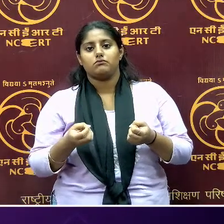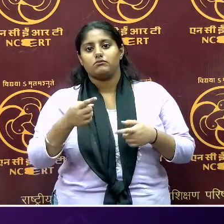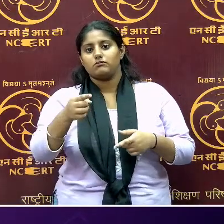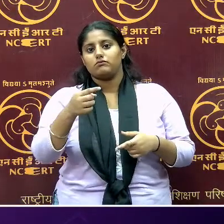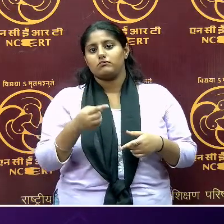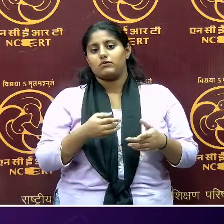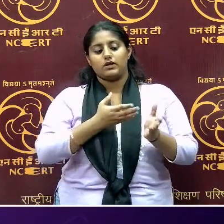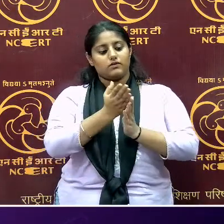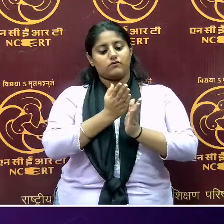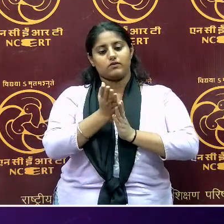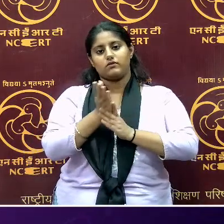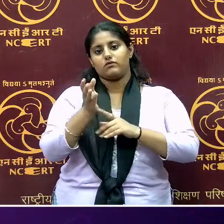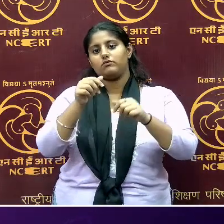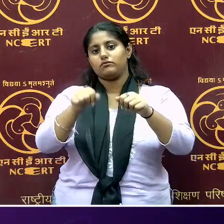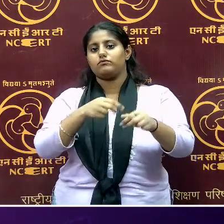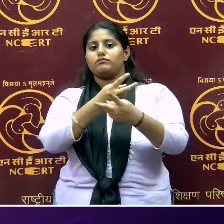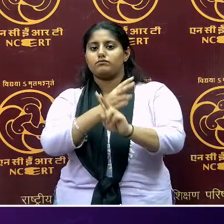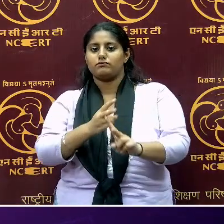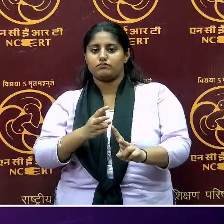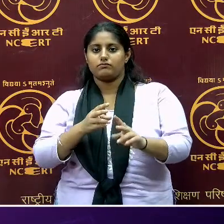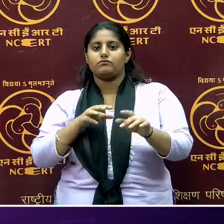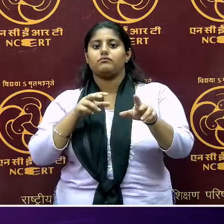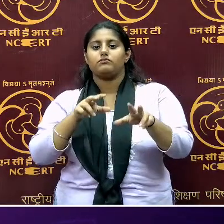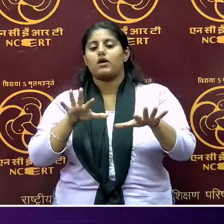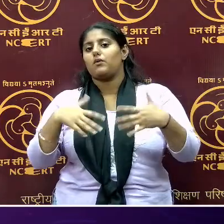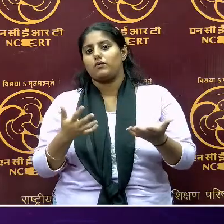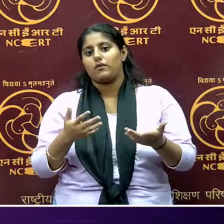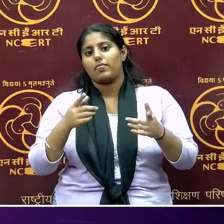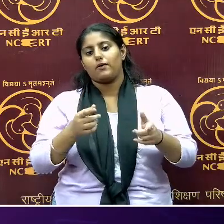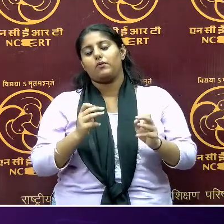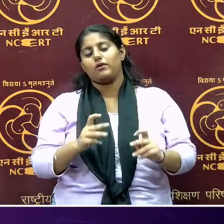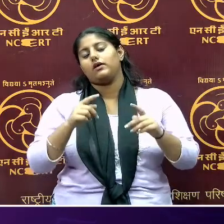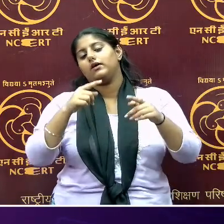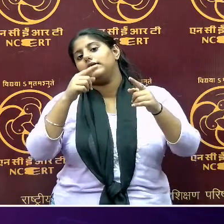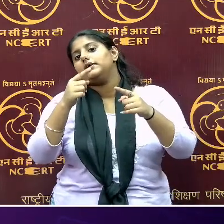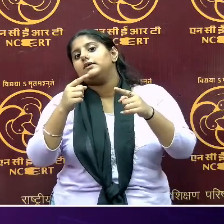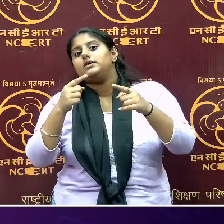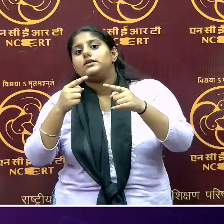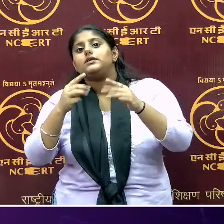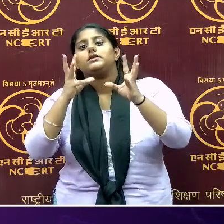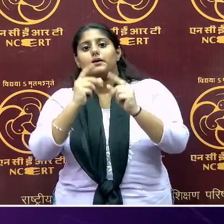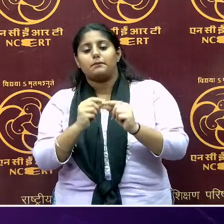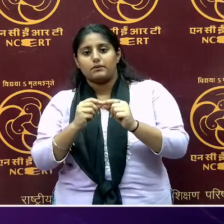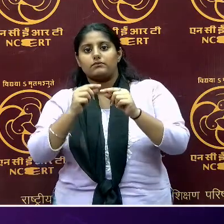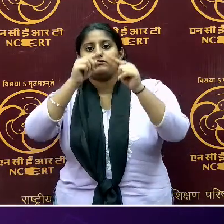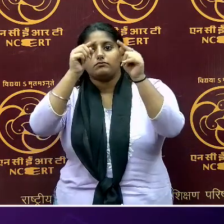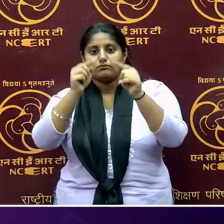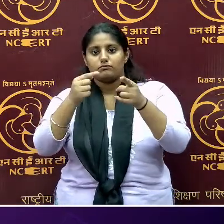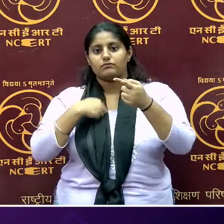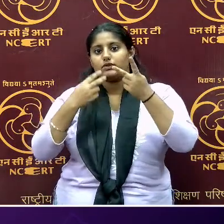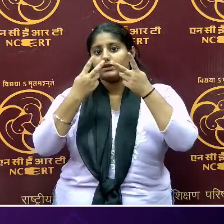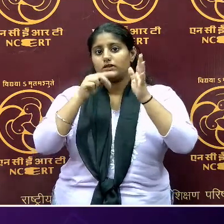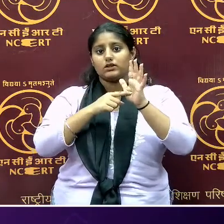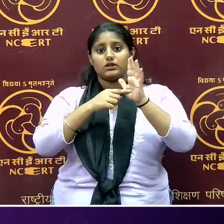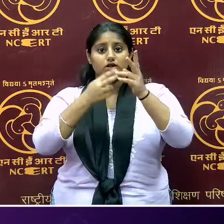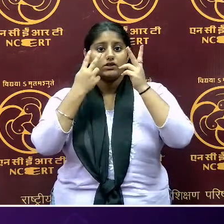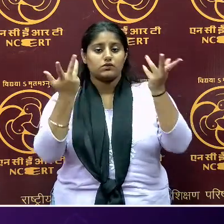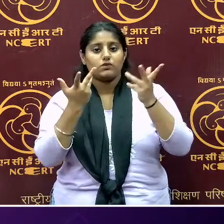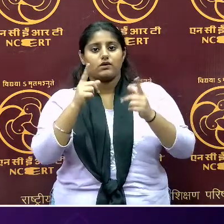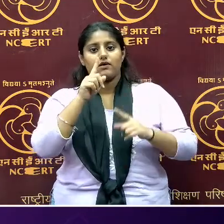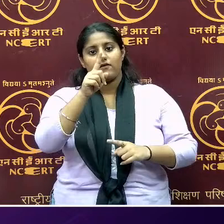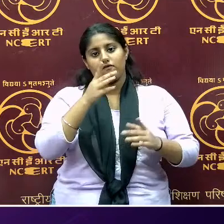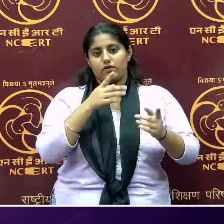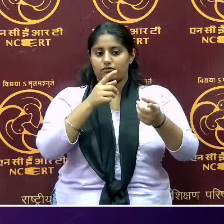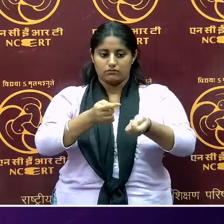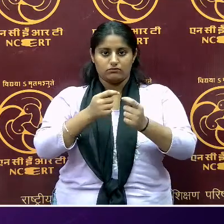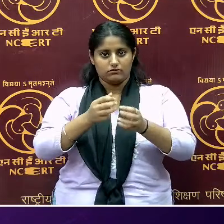following modes of travel? The numbers in the bracket indicate the number of people that can travel in one